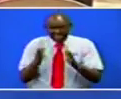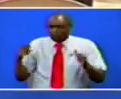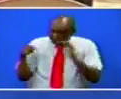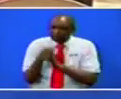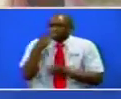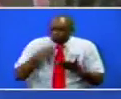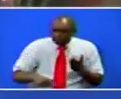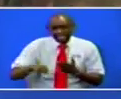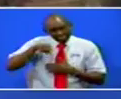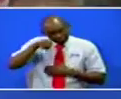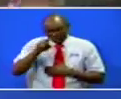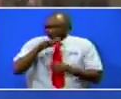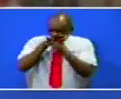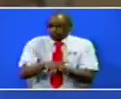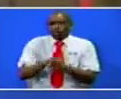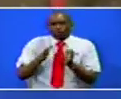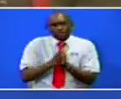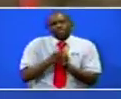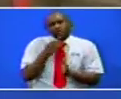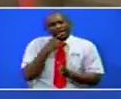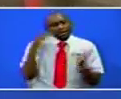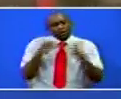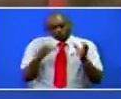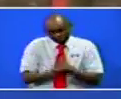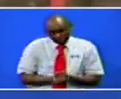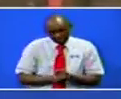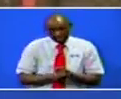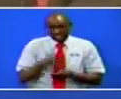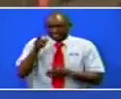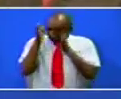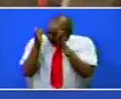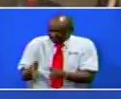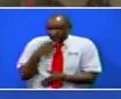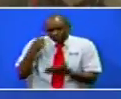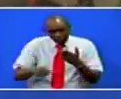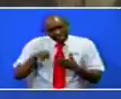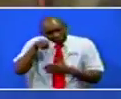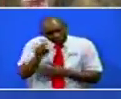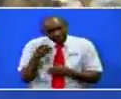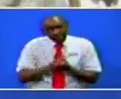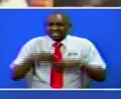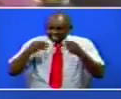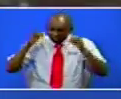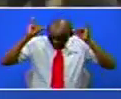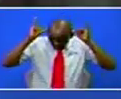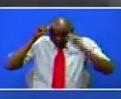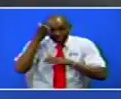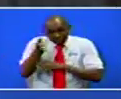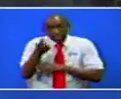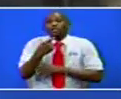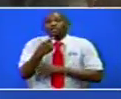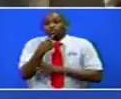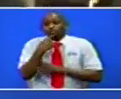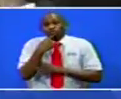claiming that they were short chained by the turkan community the warrior asserted that they were handing over life stock yet the turkana people